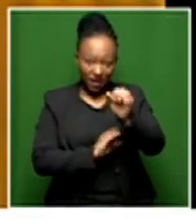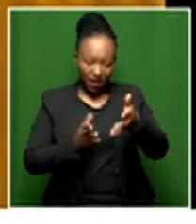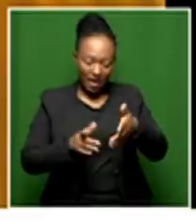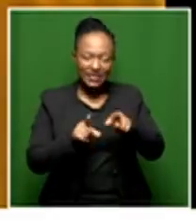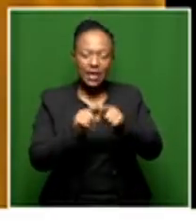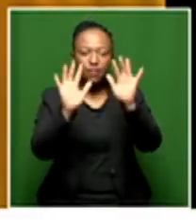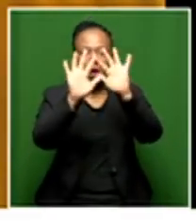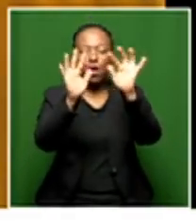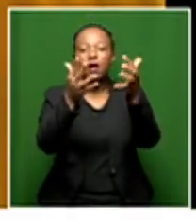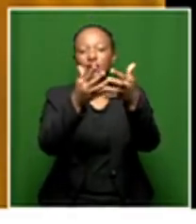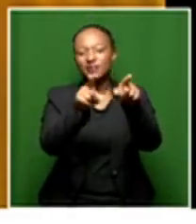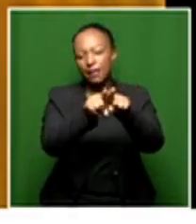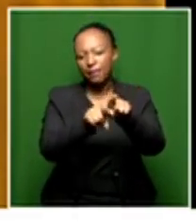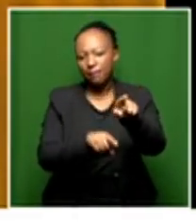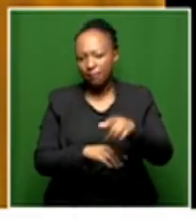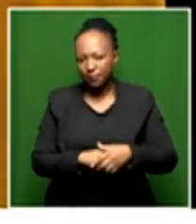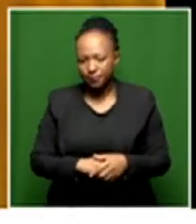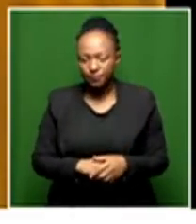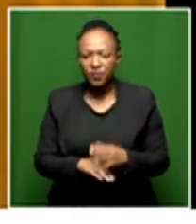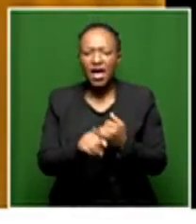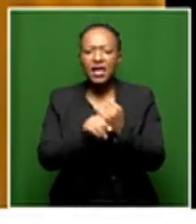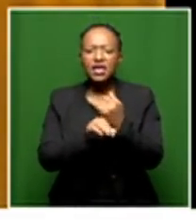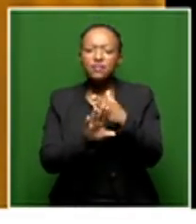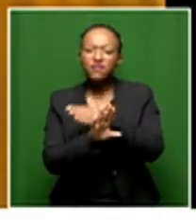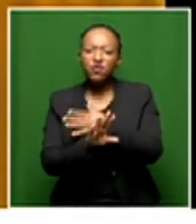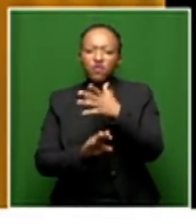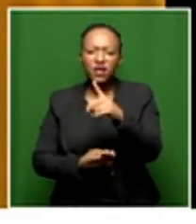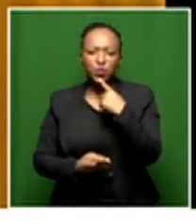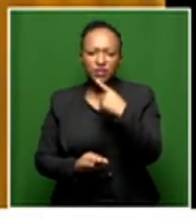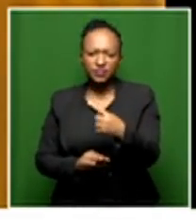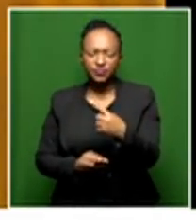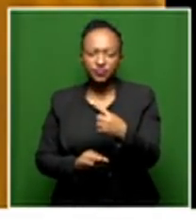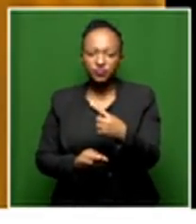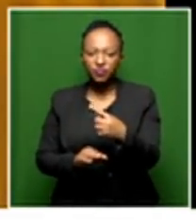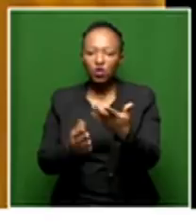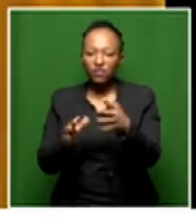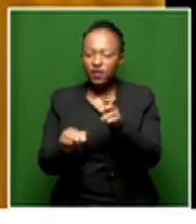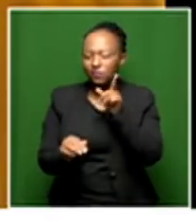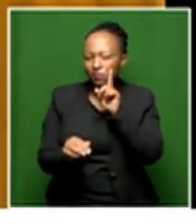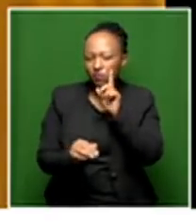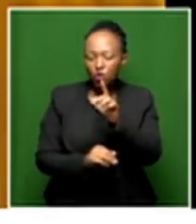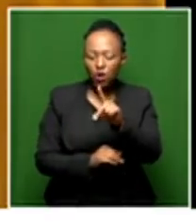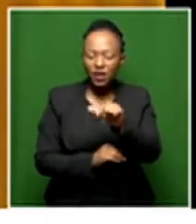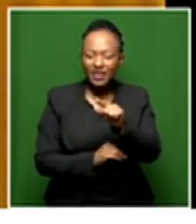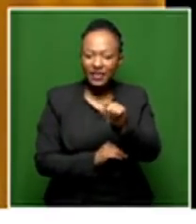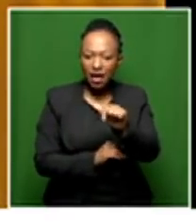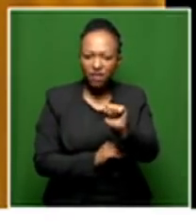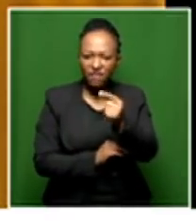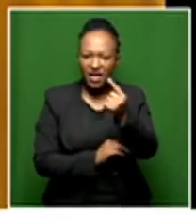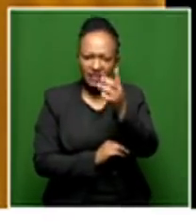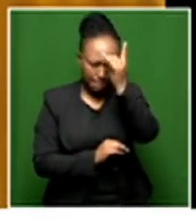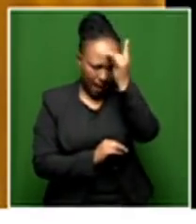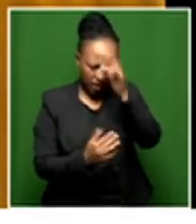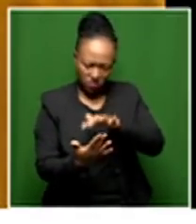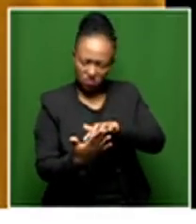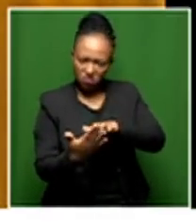matter. As you were saying earlier on, at the moment, when we looked at the data from the 1st of March, beginning of March,